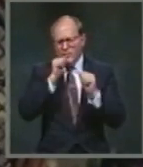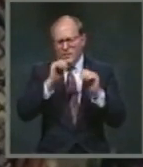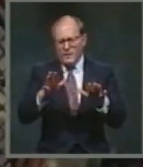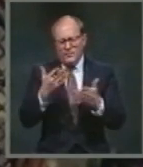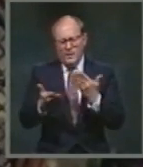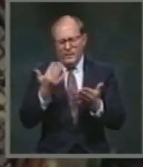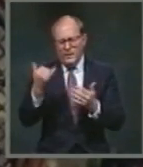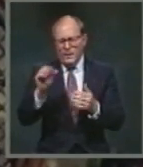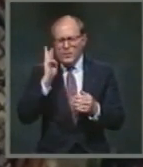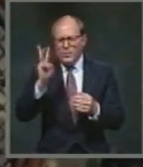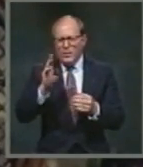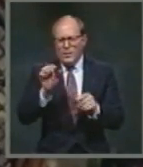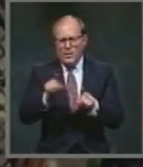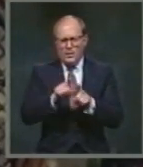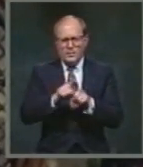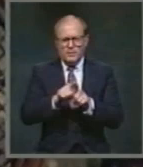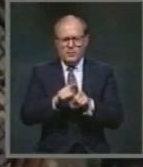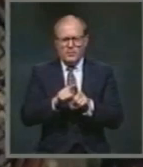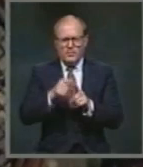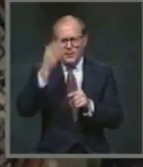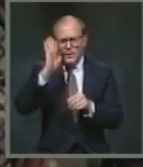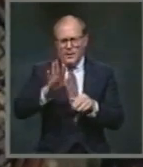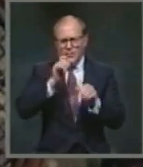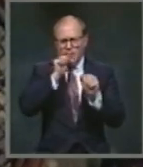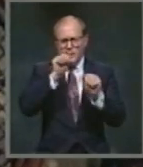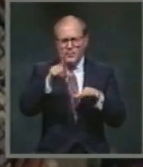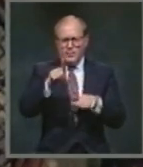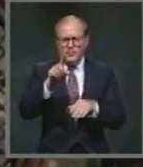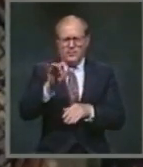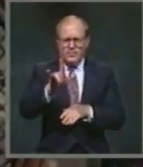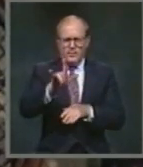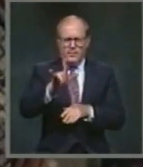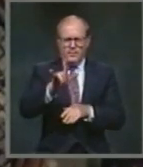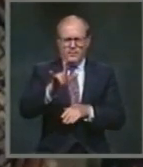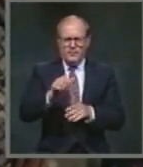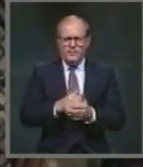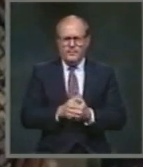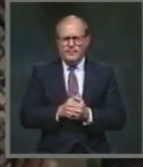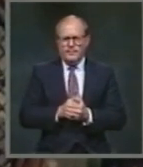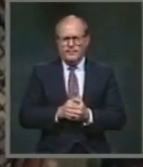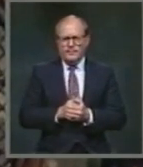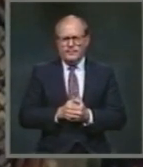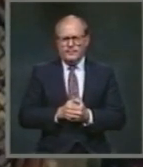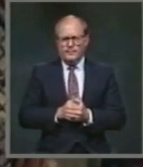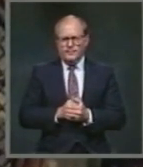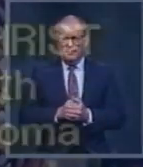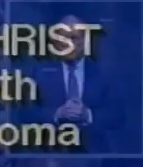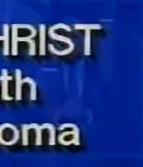We look to see you next time. God bless you now. We really do love you.